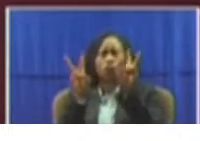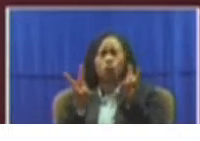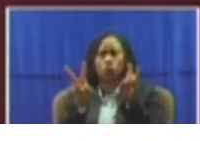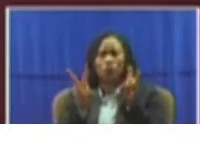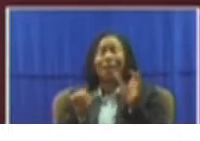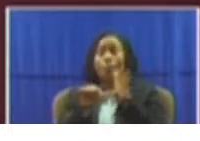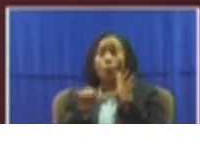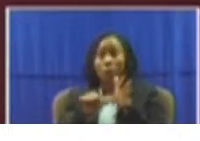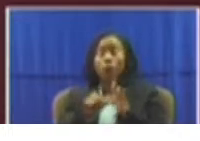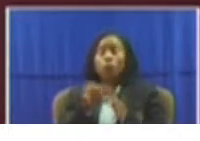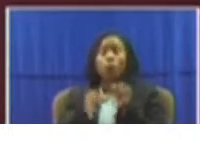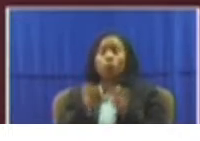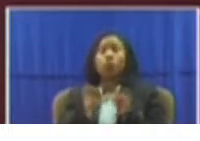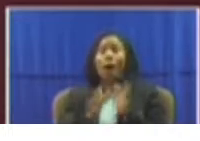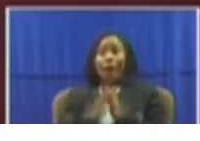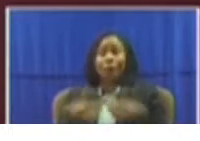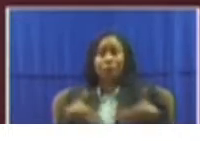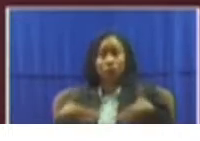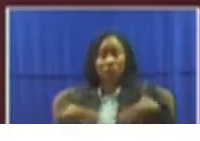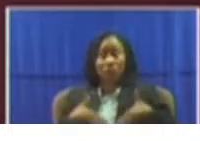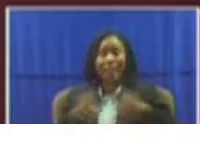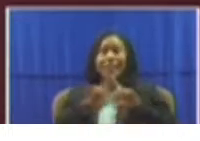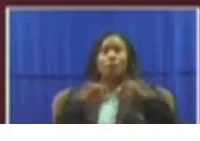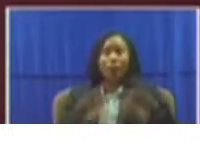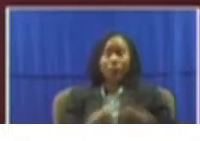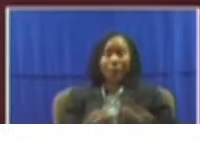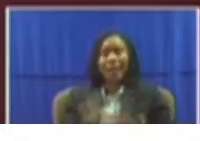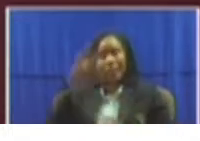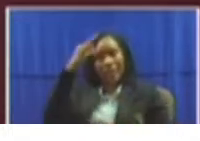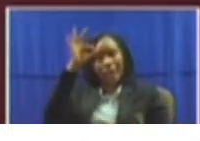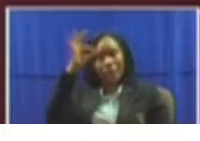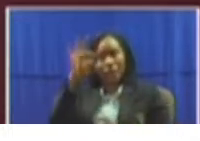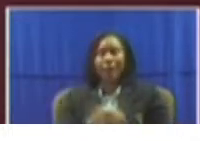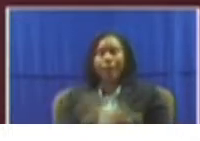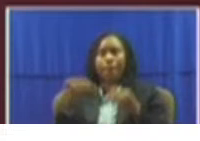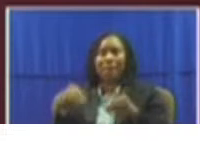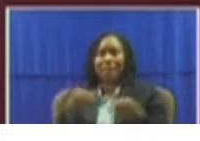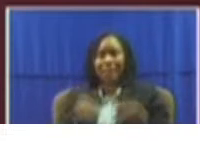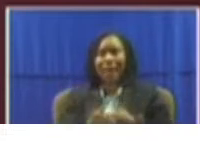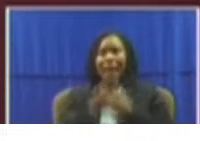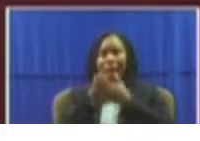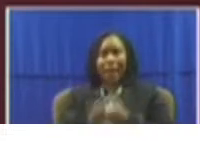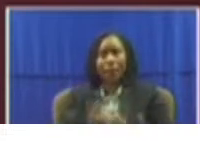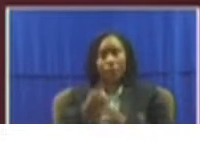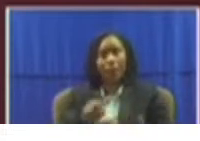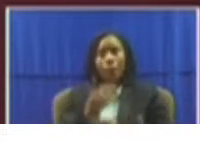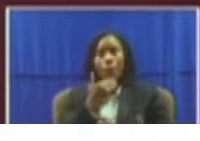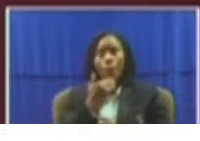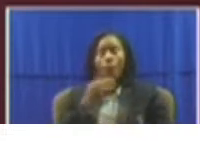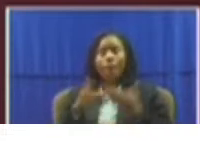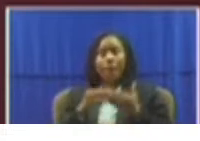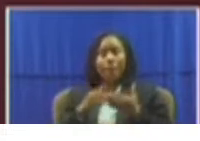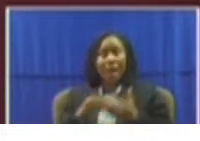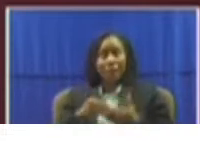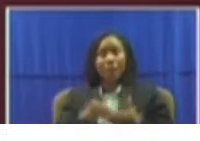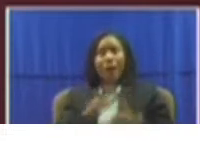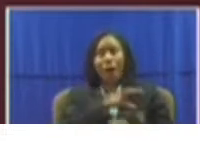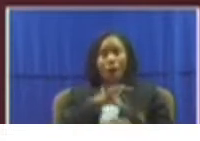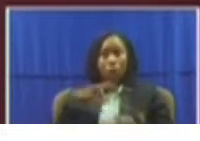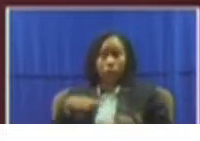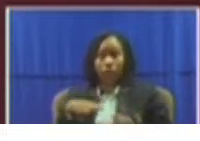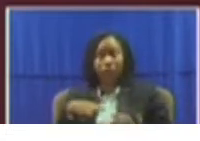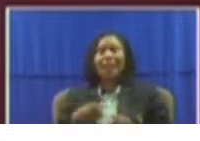political administration. Departments and state entities, as led by members of the executive, who